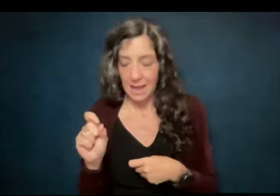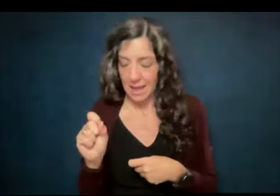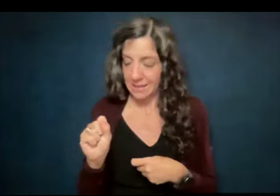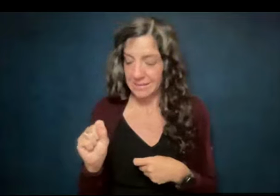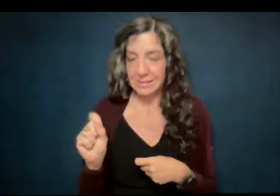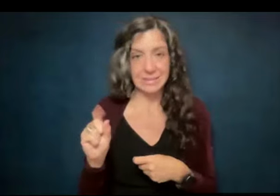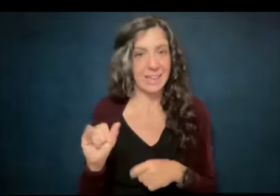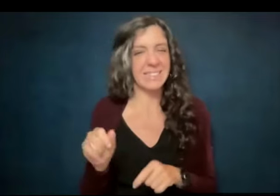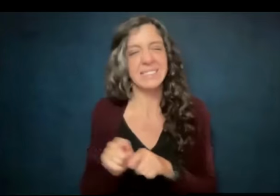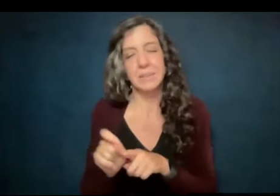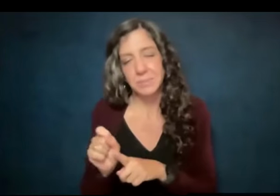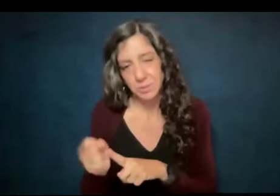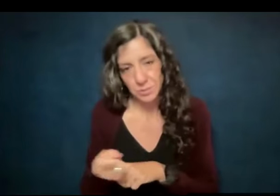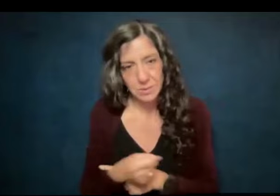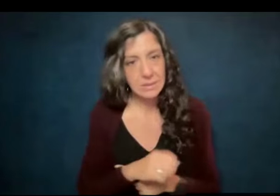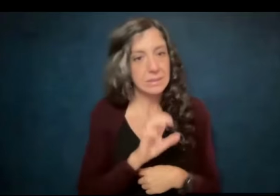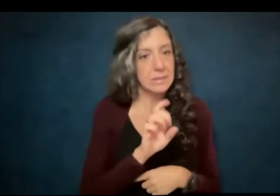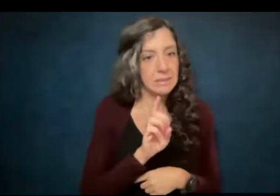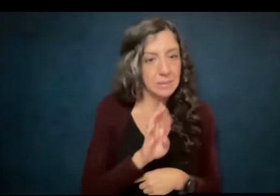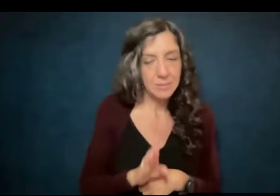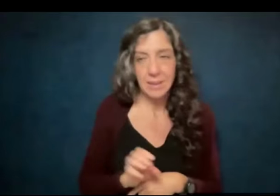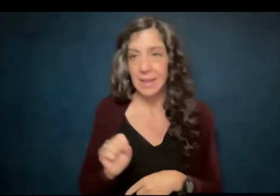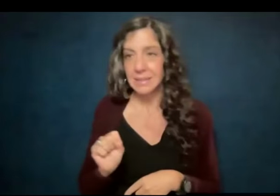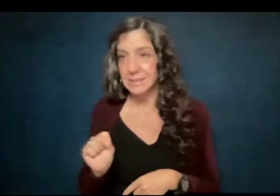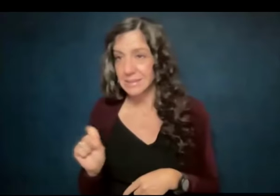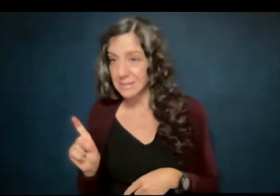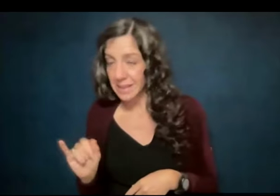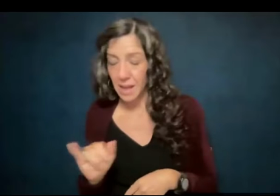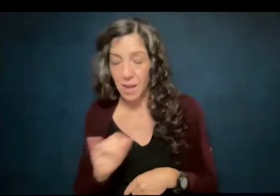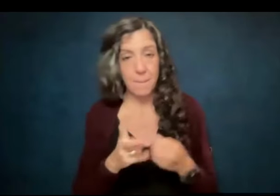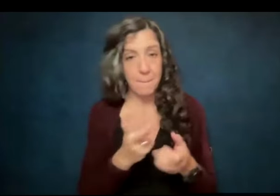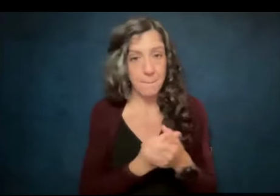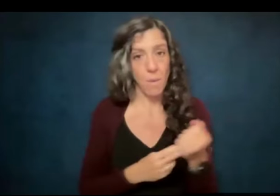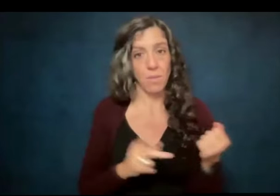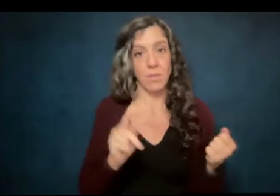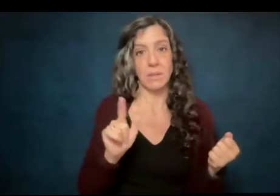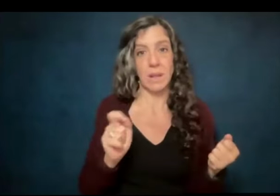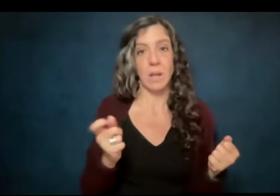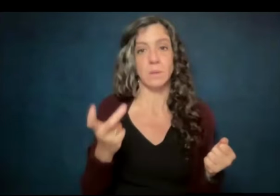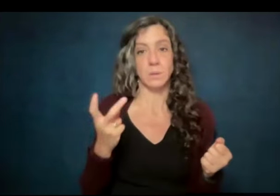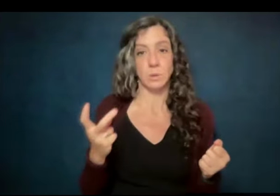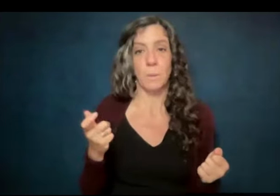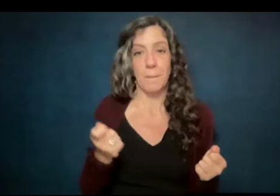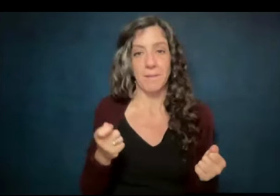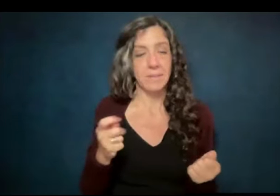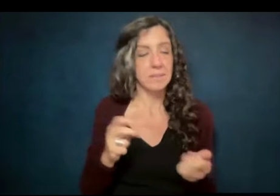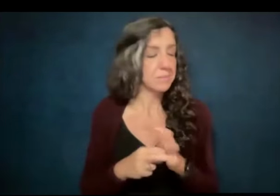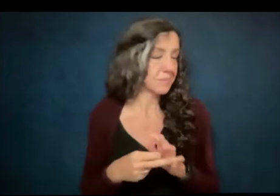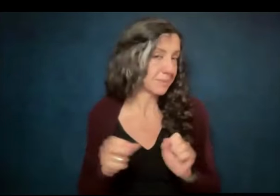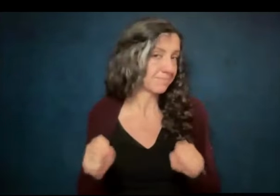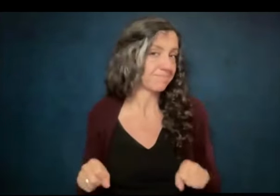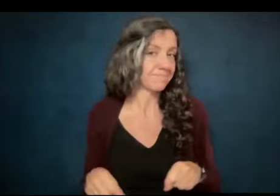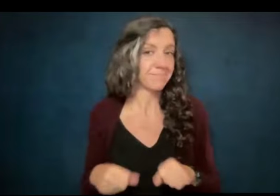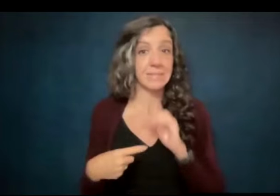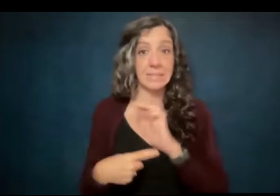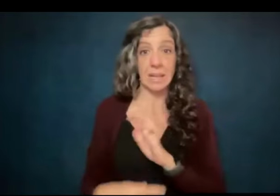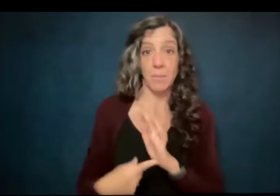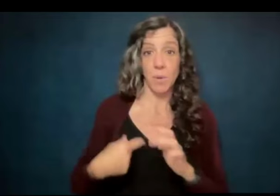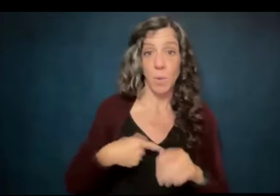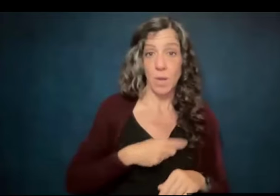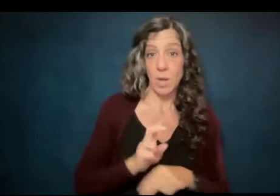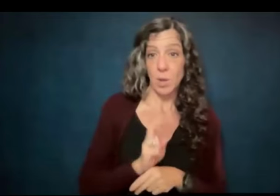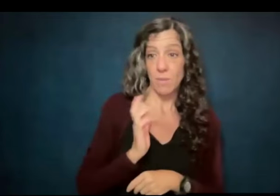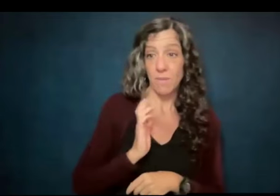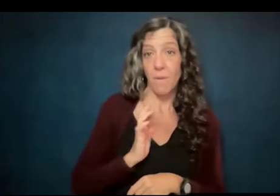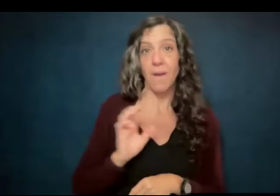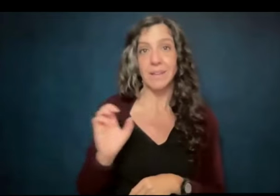So CDB, SSDI, those are both Title II benefits. So yes, so the example we used was CDB, but it could